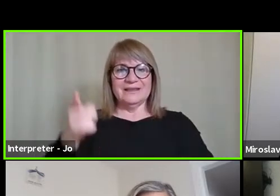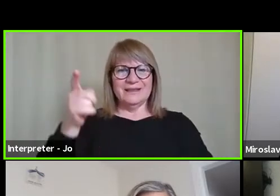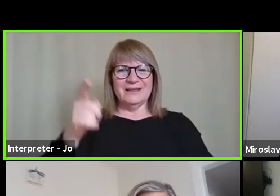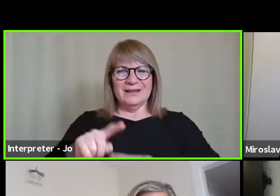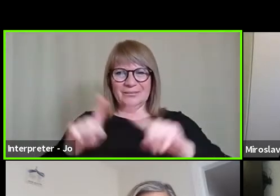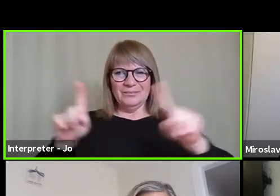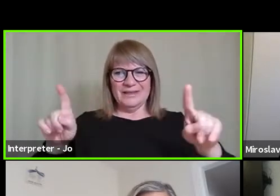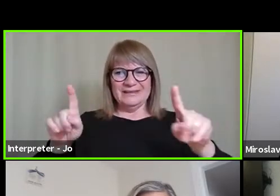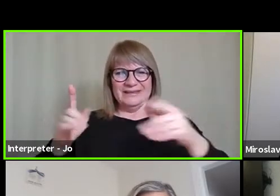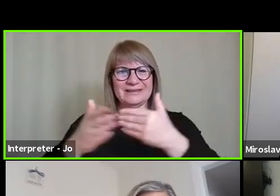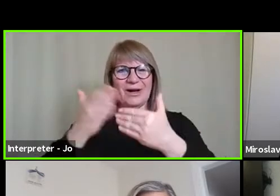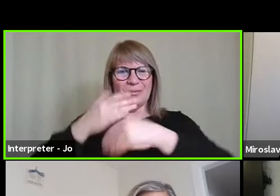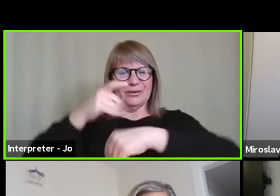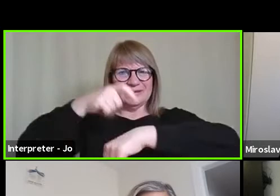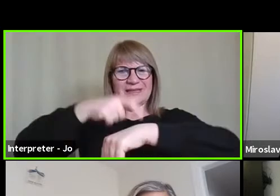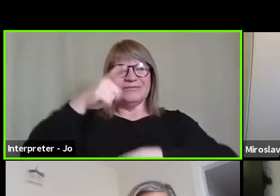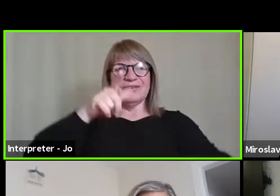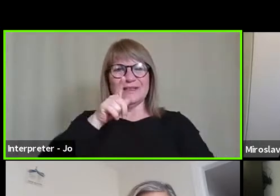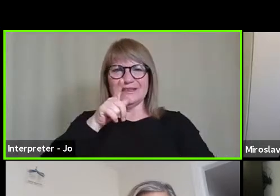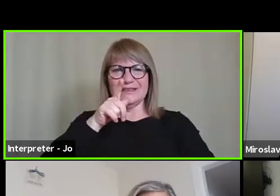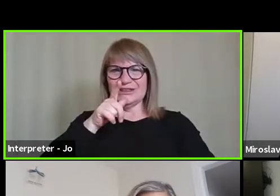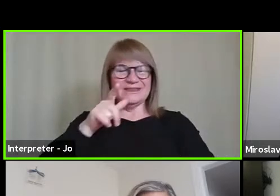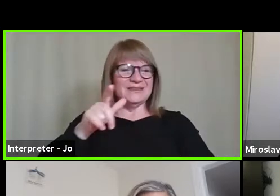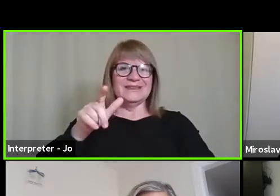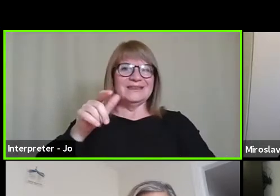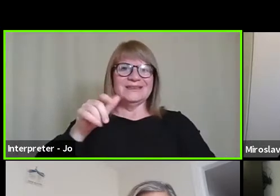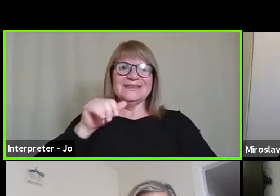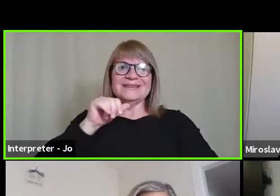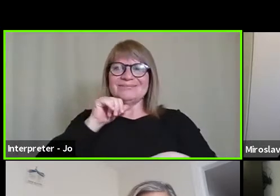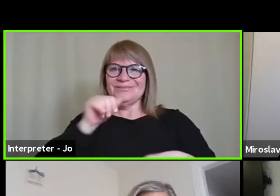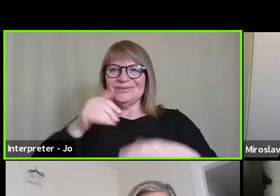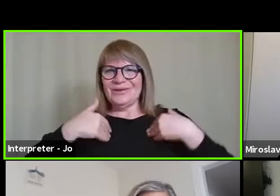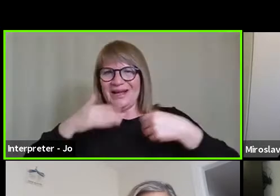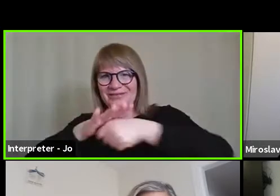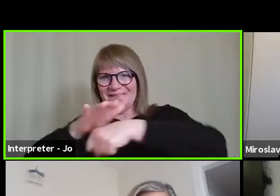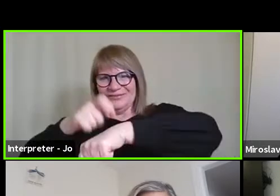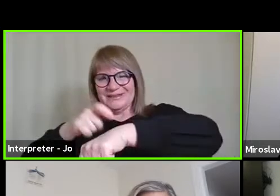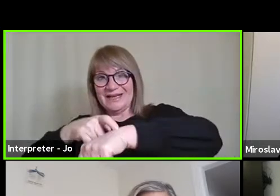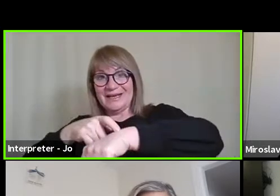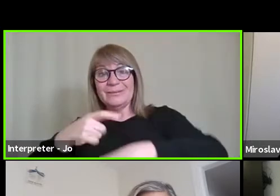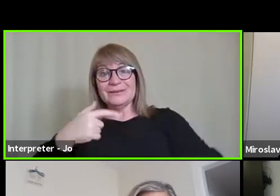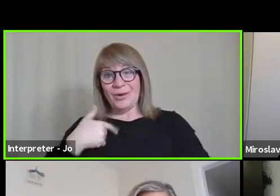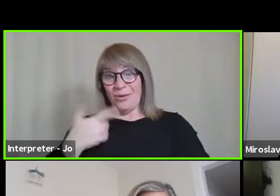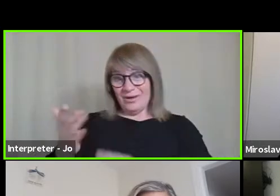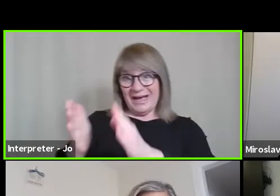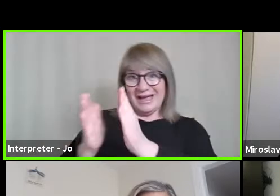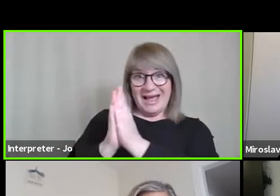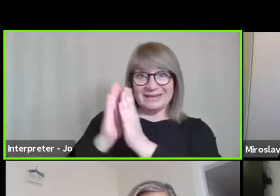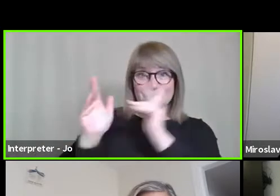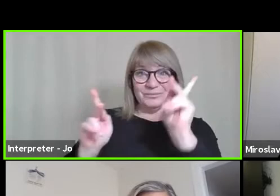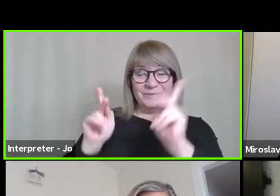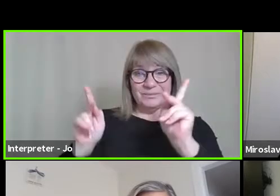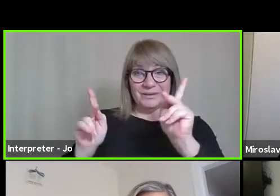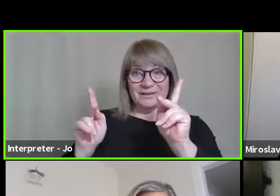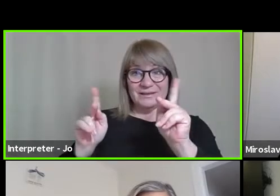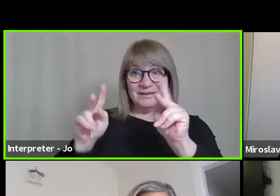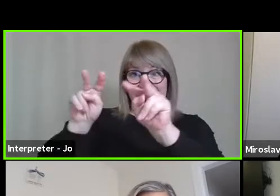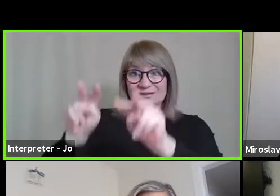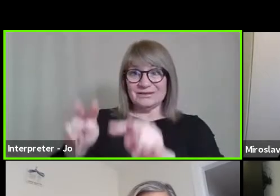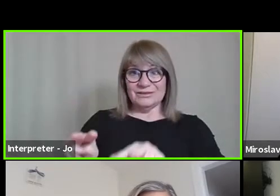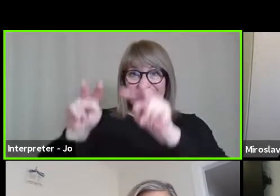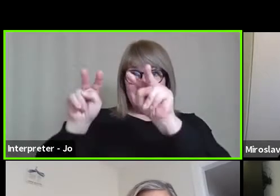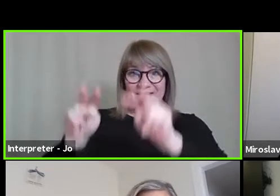we're so close i don't think they can be answered before so i just invite people to uh look at them